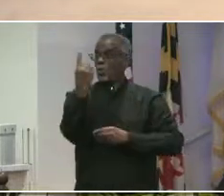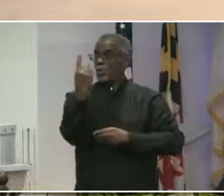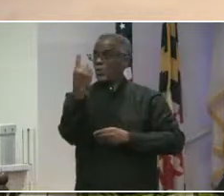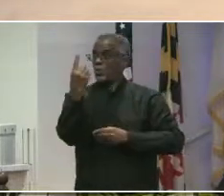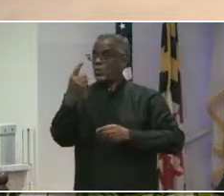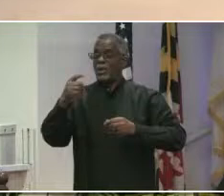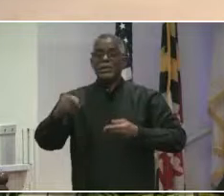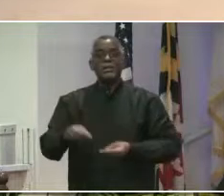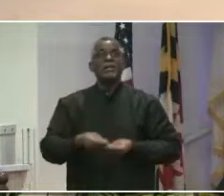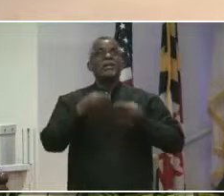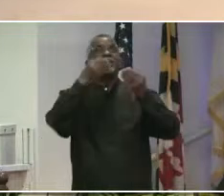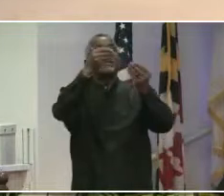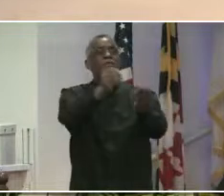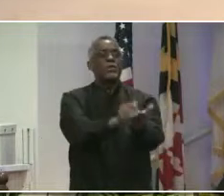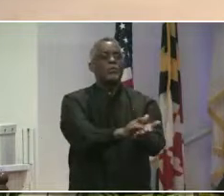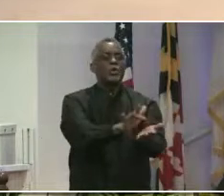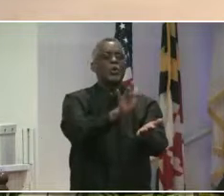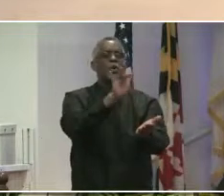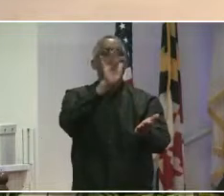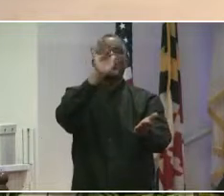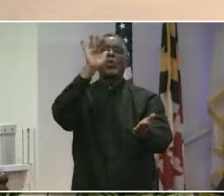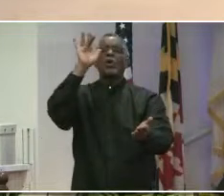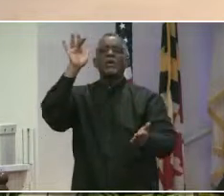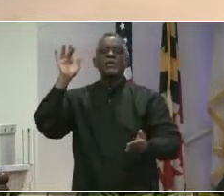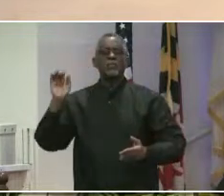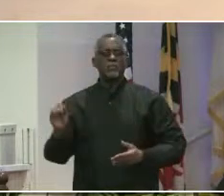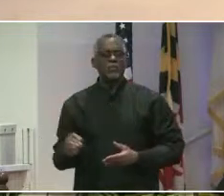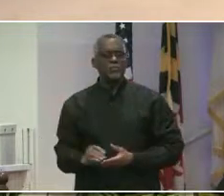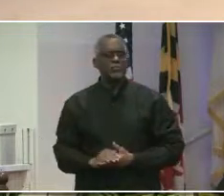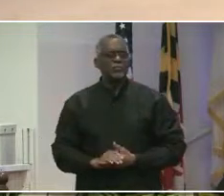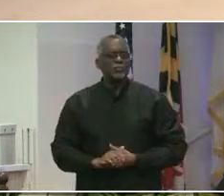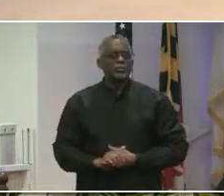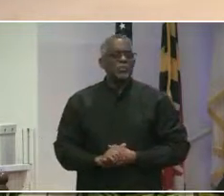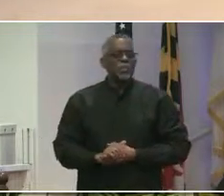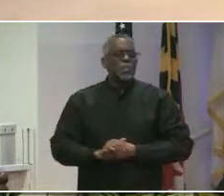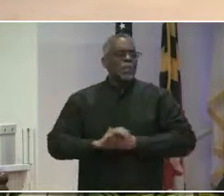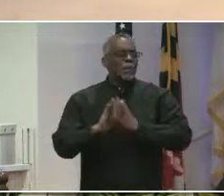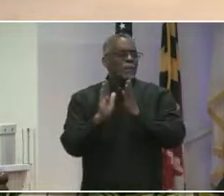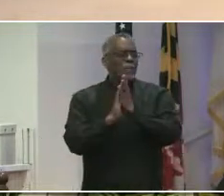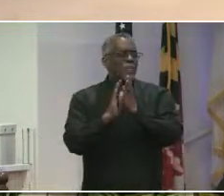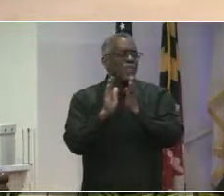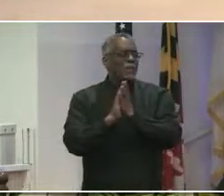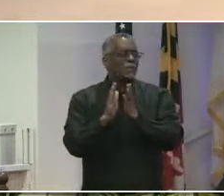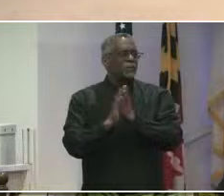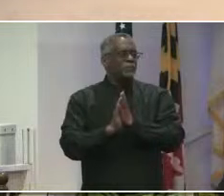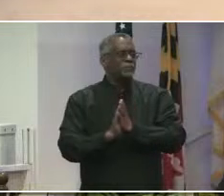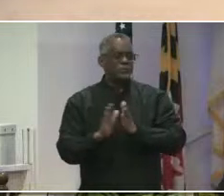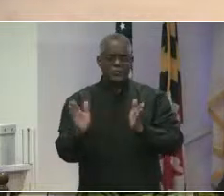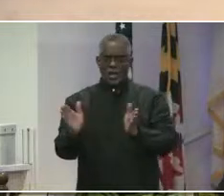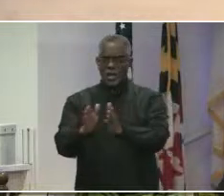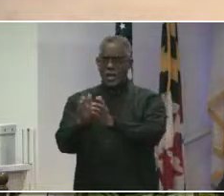give him glory and give him honor. Hallelujah.